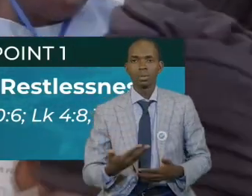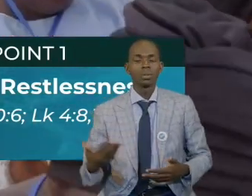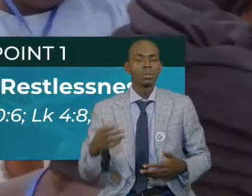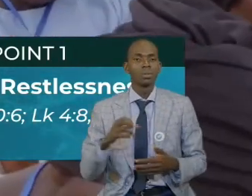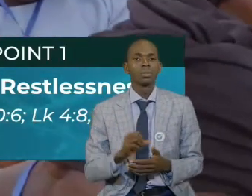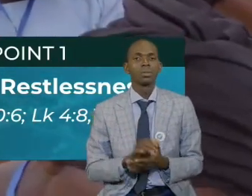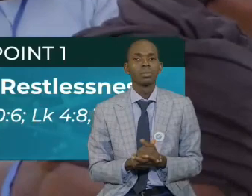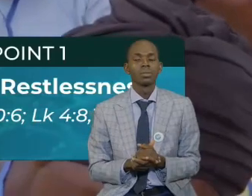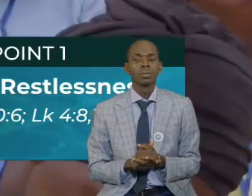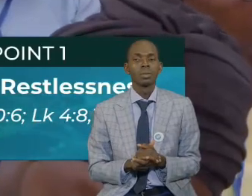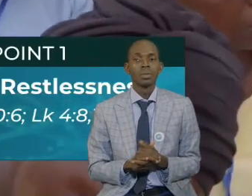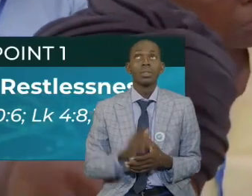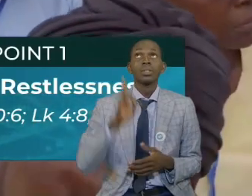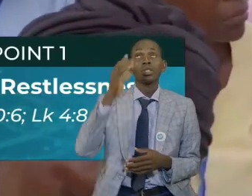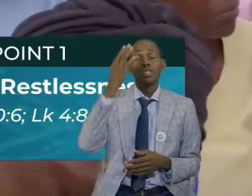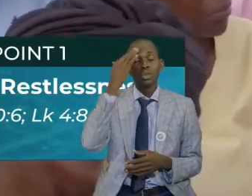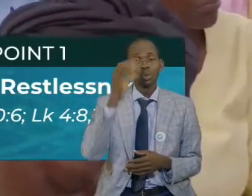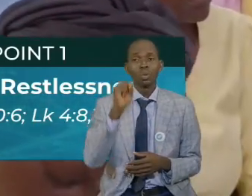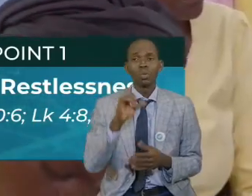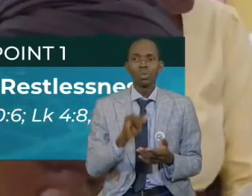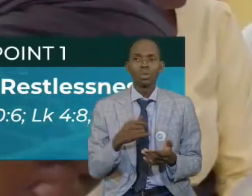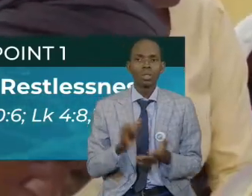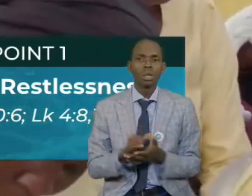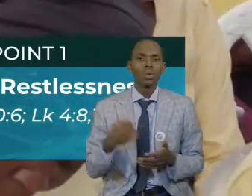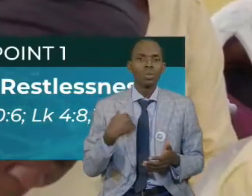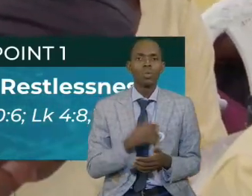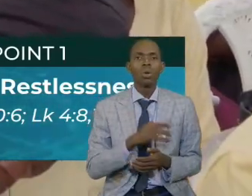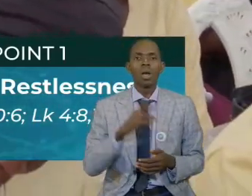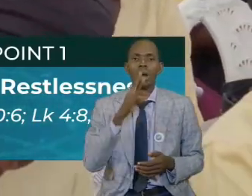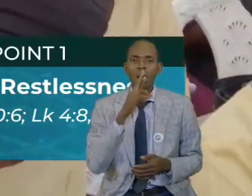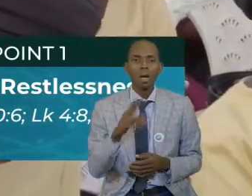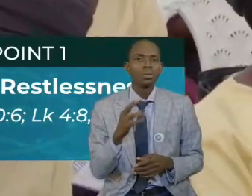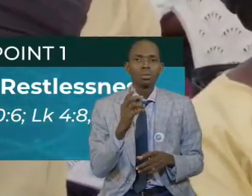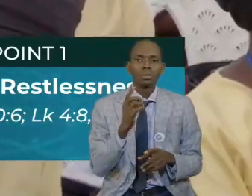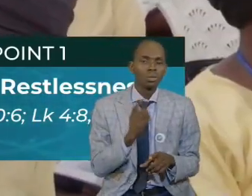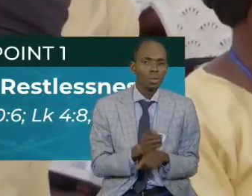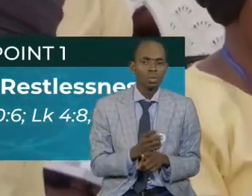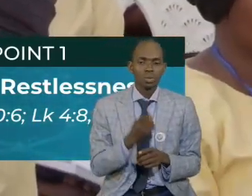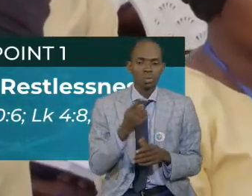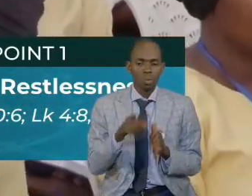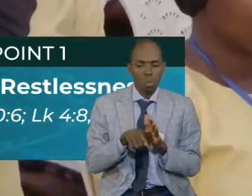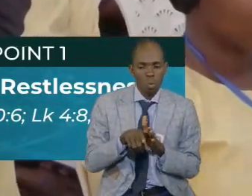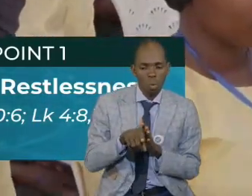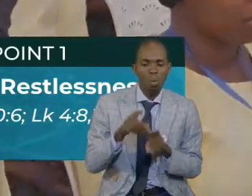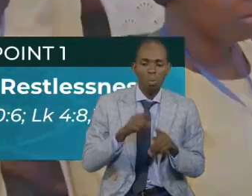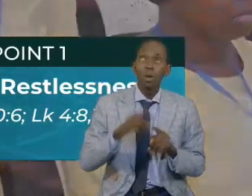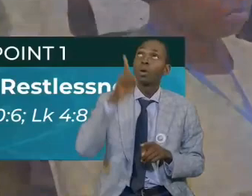He knows we are just worms, but we become weapons in his hand.